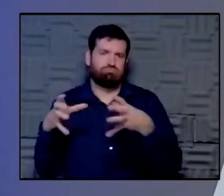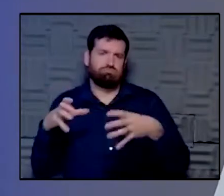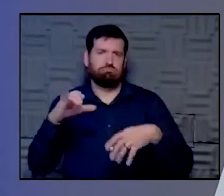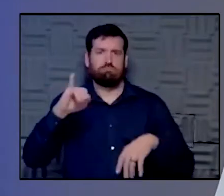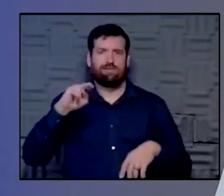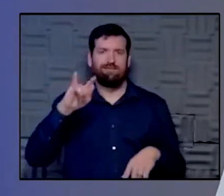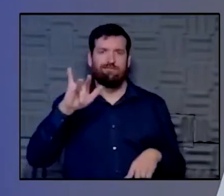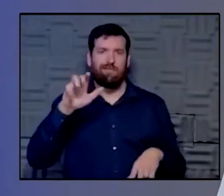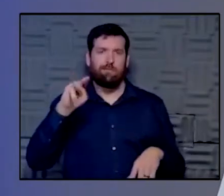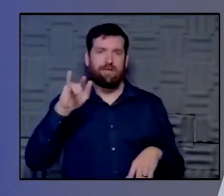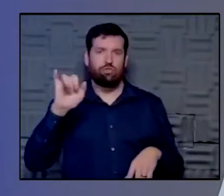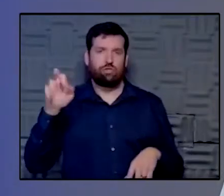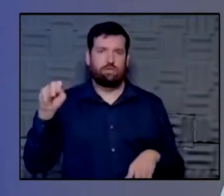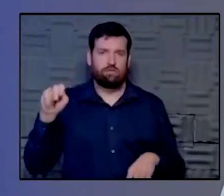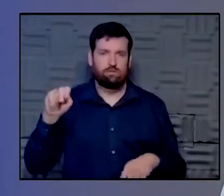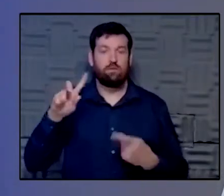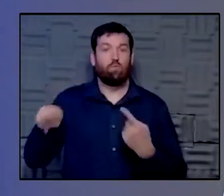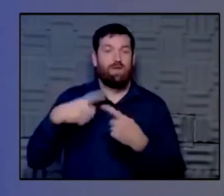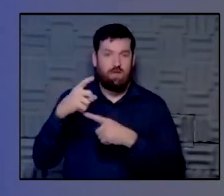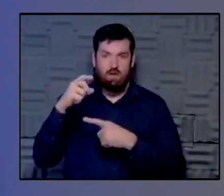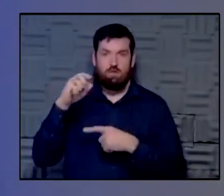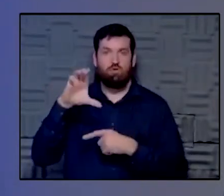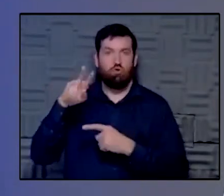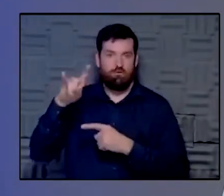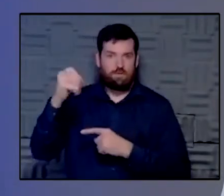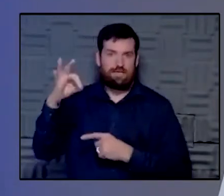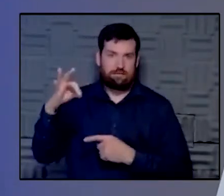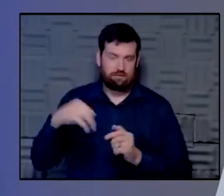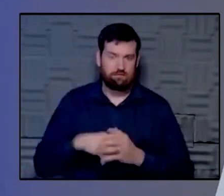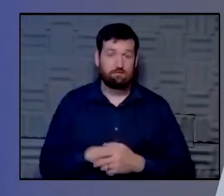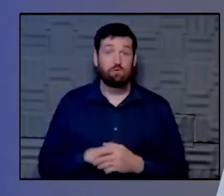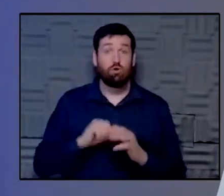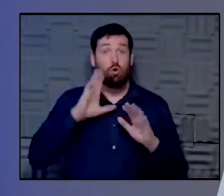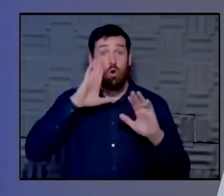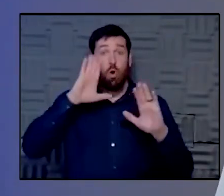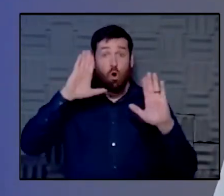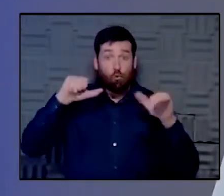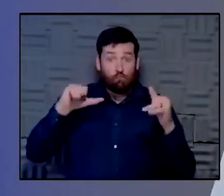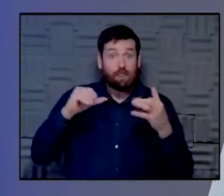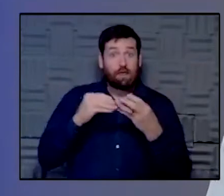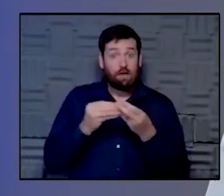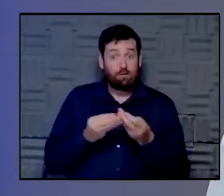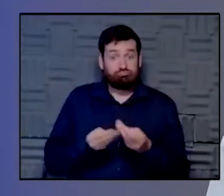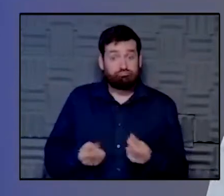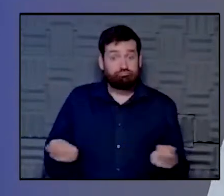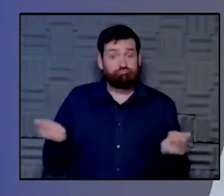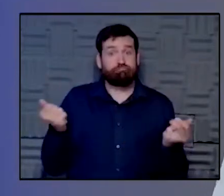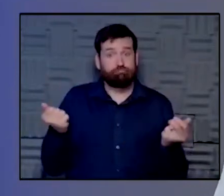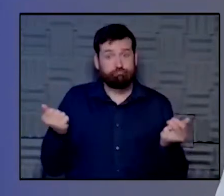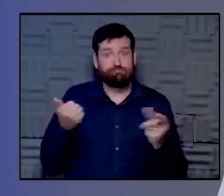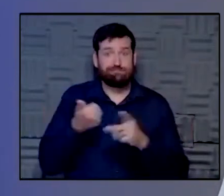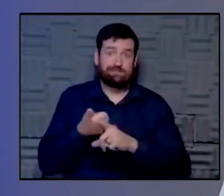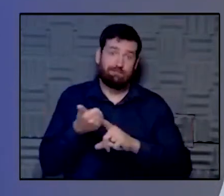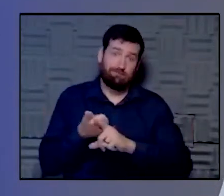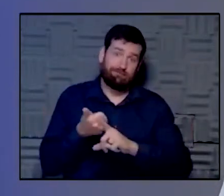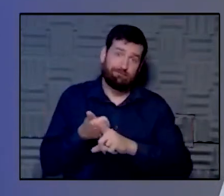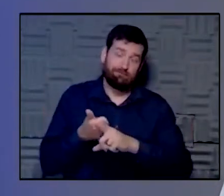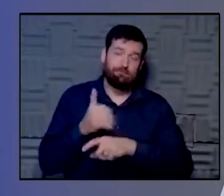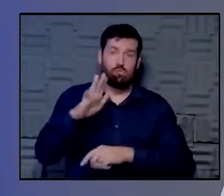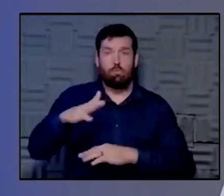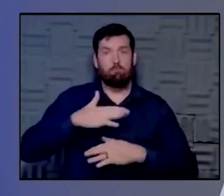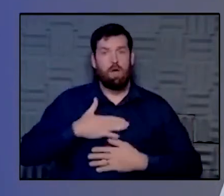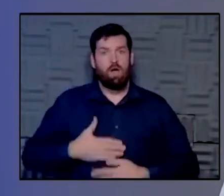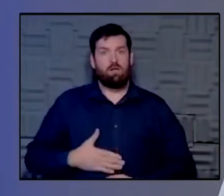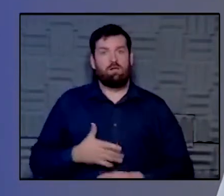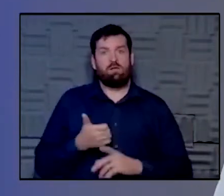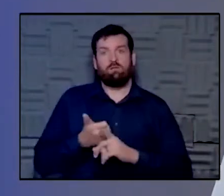lungs when you had COVID-19. We hope that it will eventually resorb or resolve as your body just